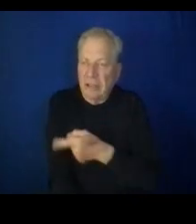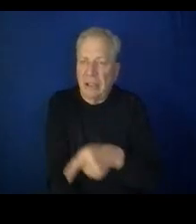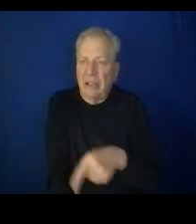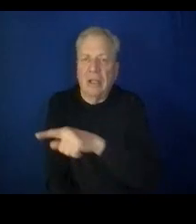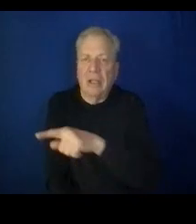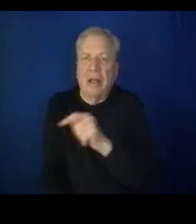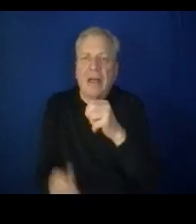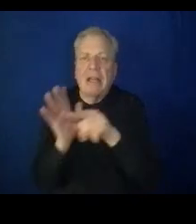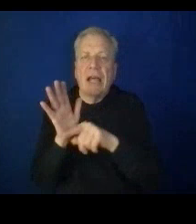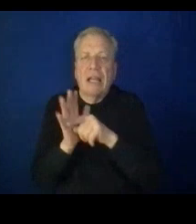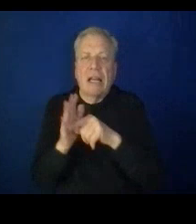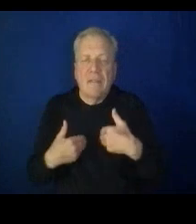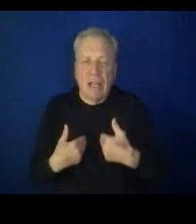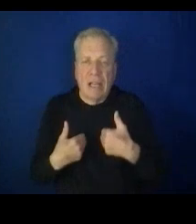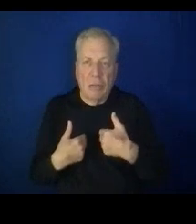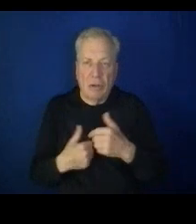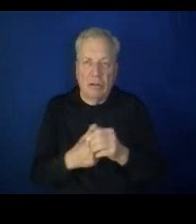animals,